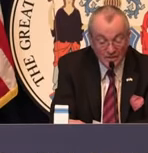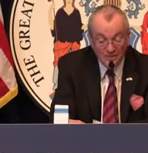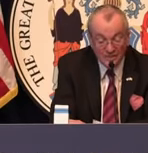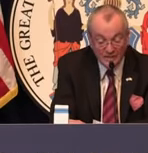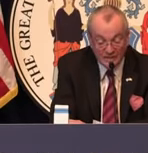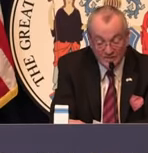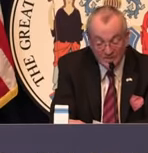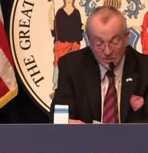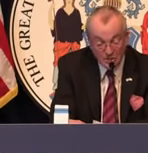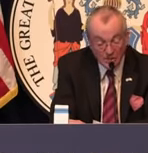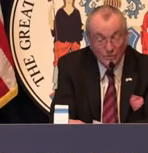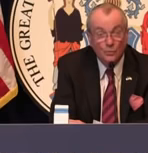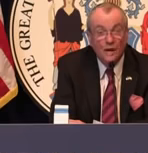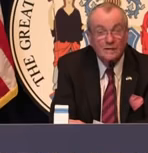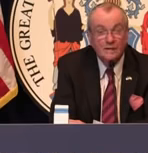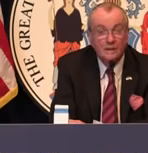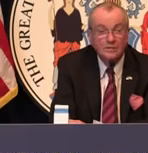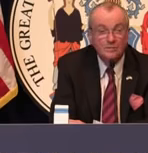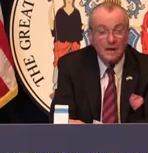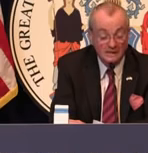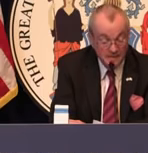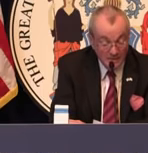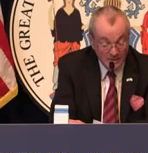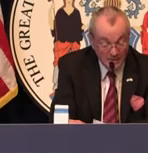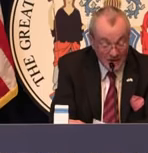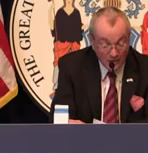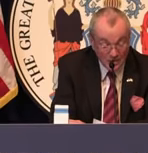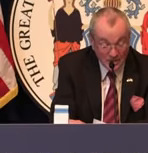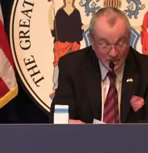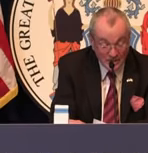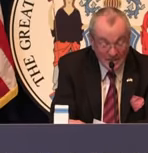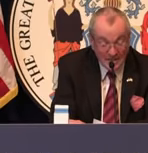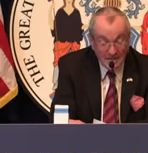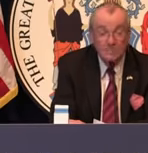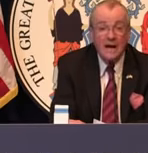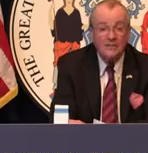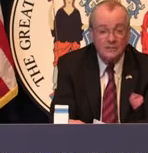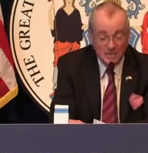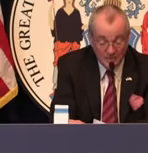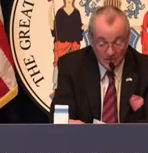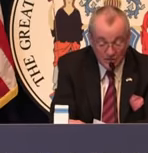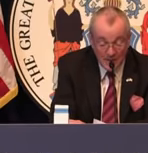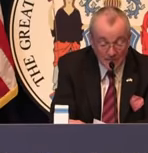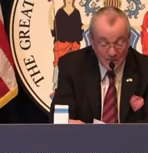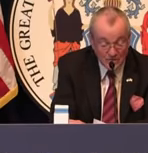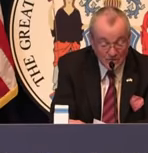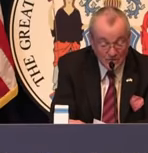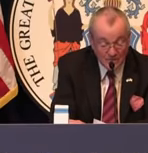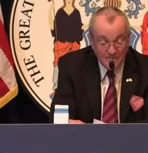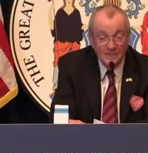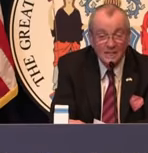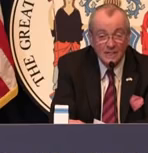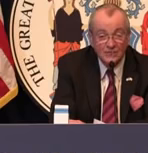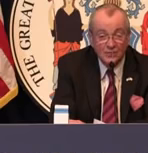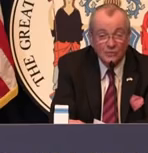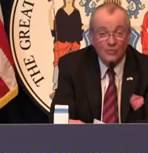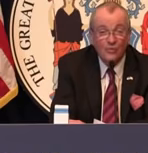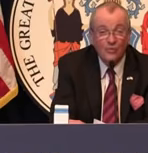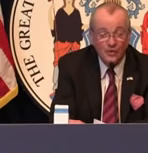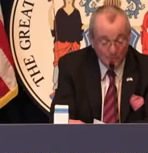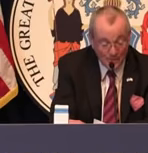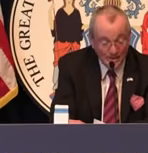have significantly slowed the rate of spread of the virus. The daily positivity or spot positivity is